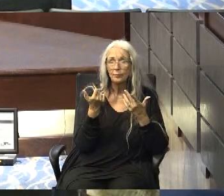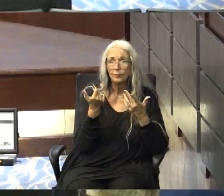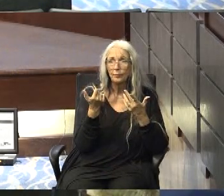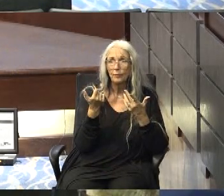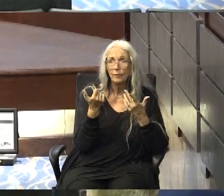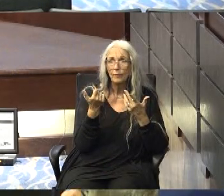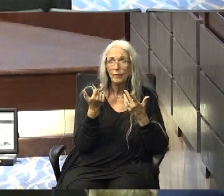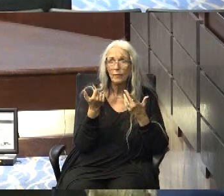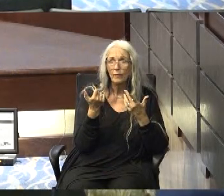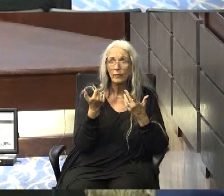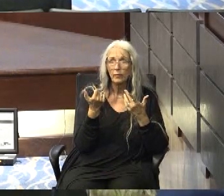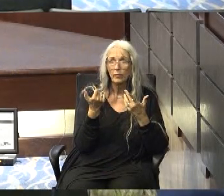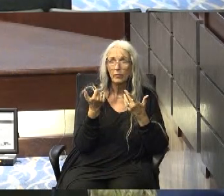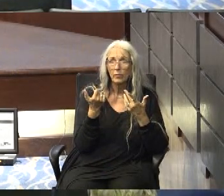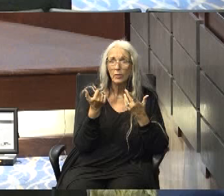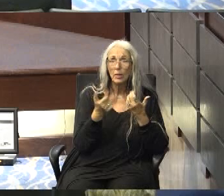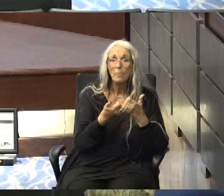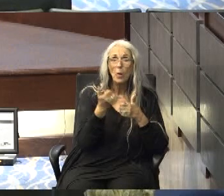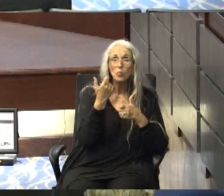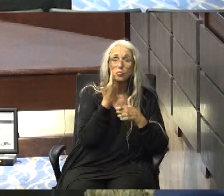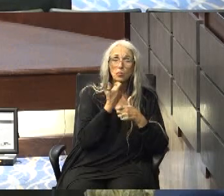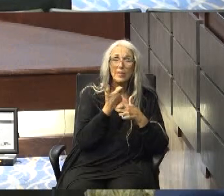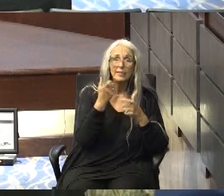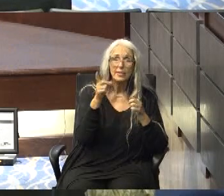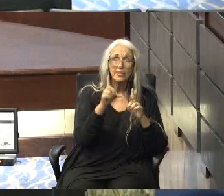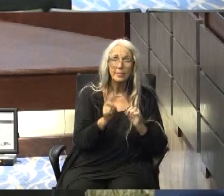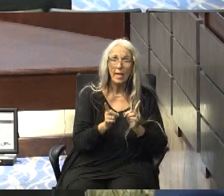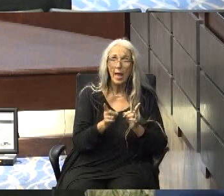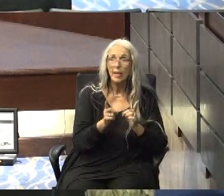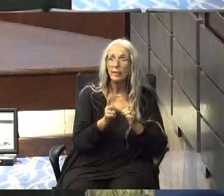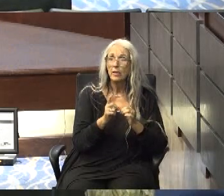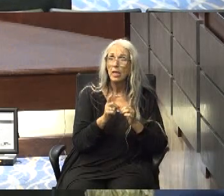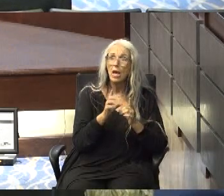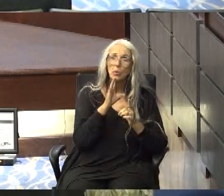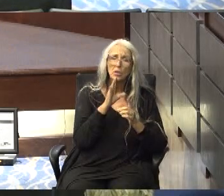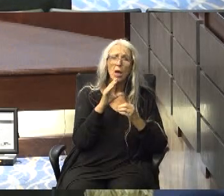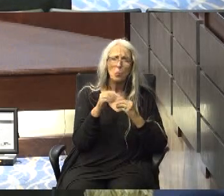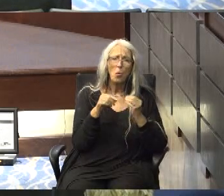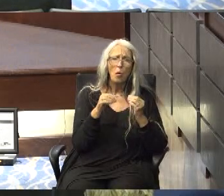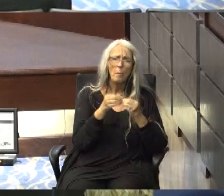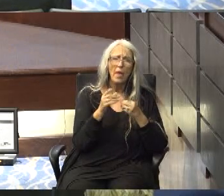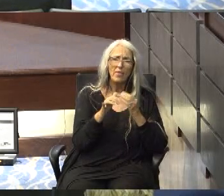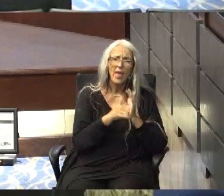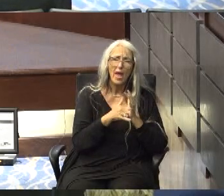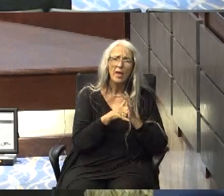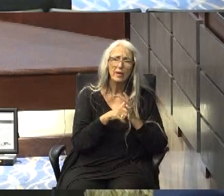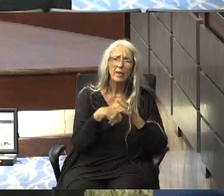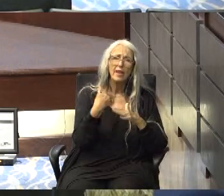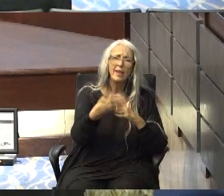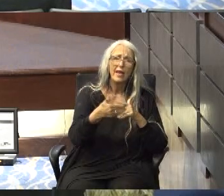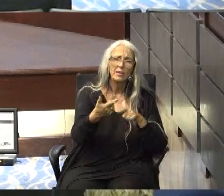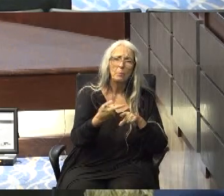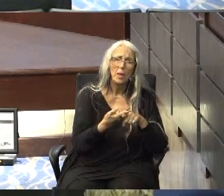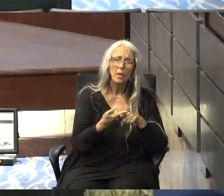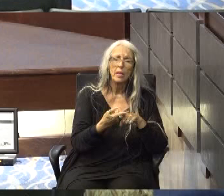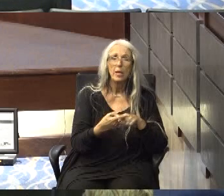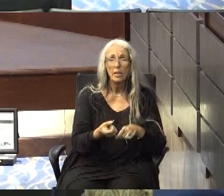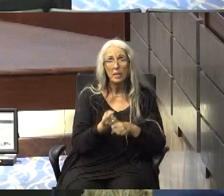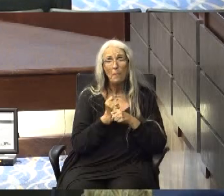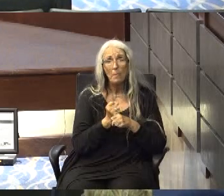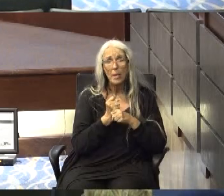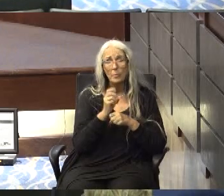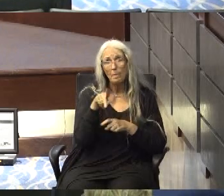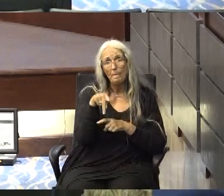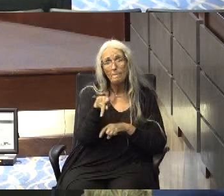The latest design, and we'll get into this over the course of the next months. The baseball park is really kind of a